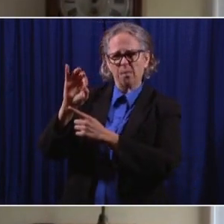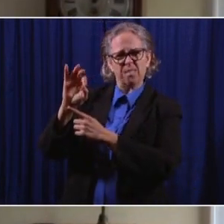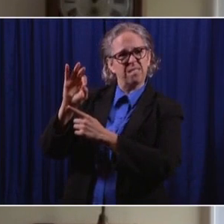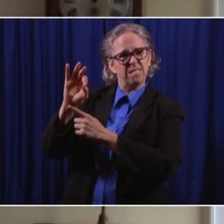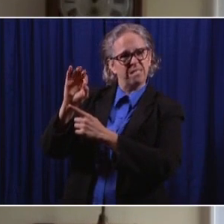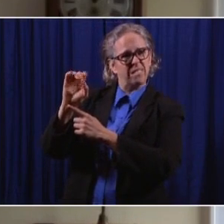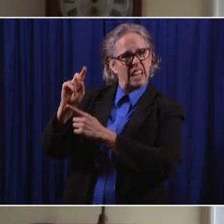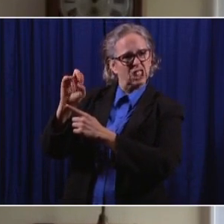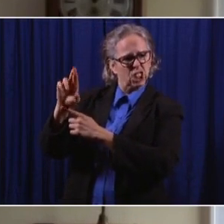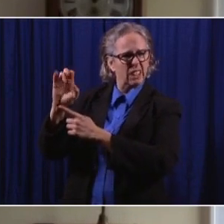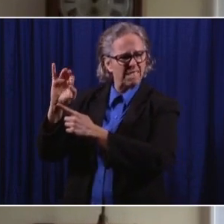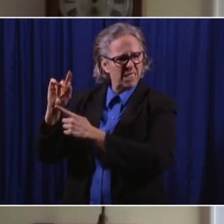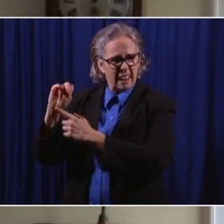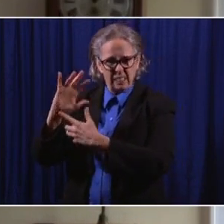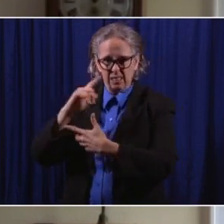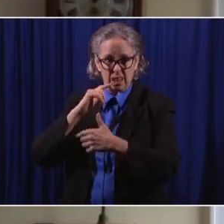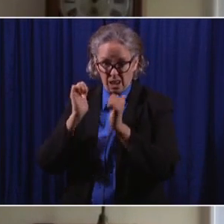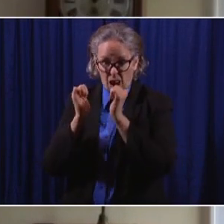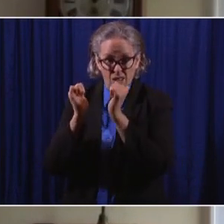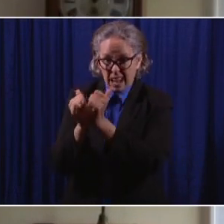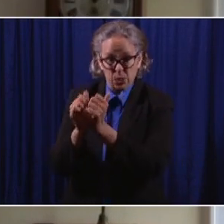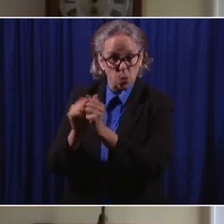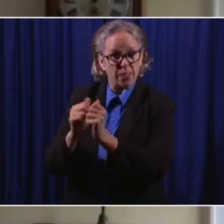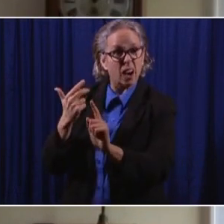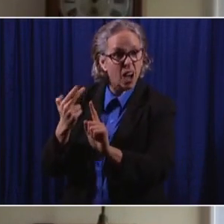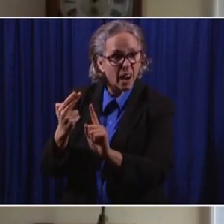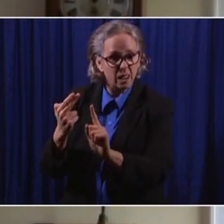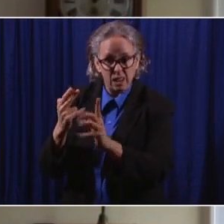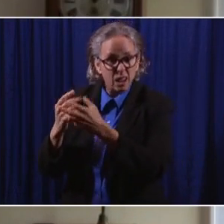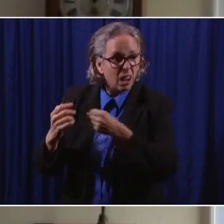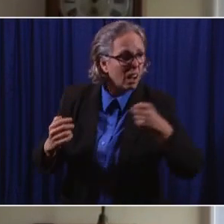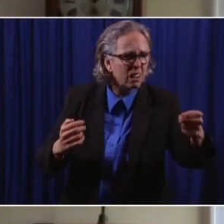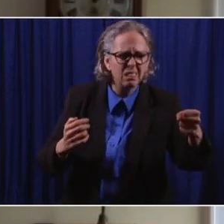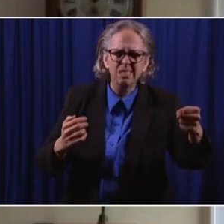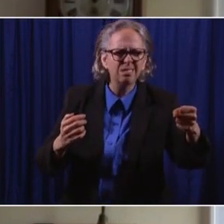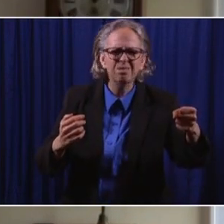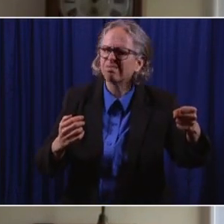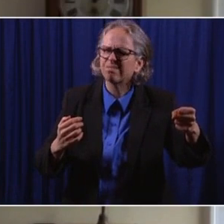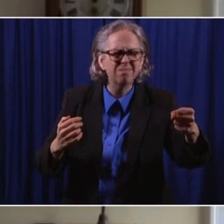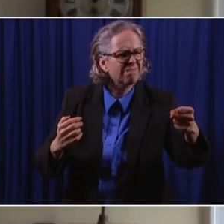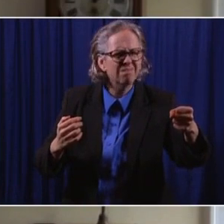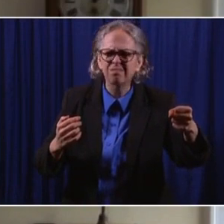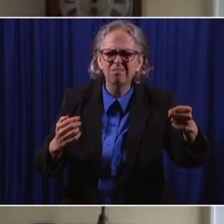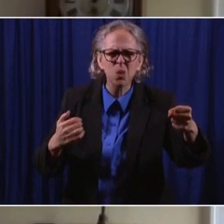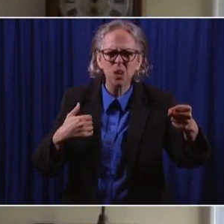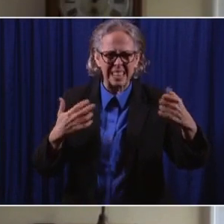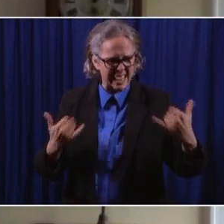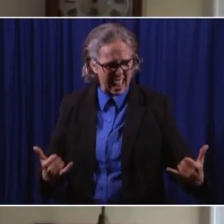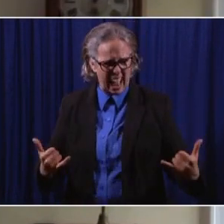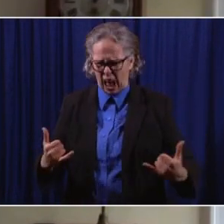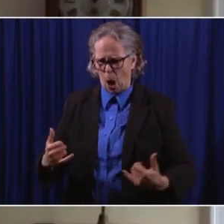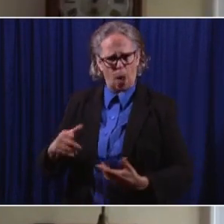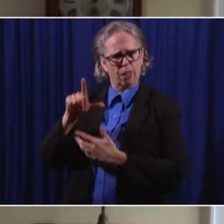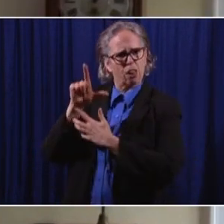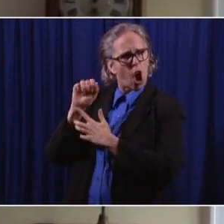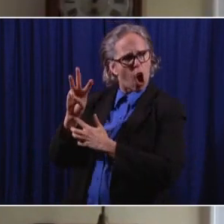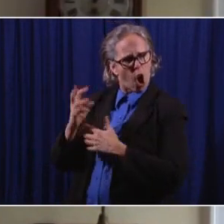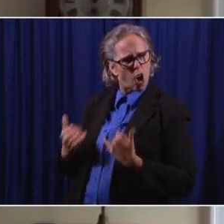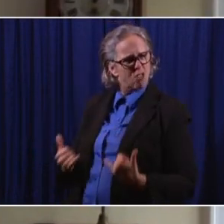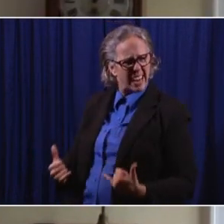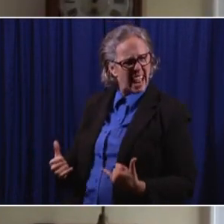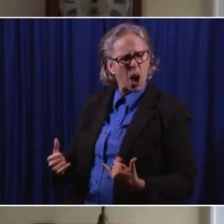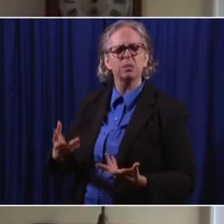guns. Current state law considers this a lower level nonviolent offense.